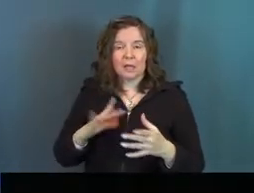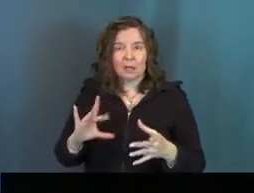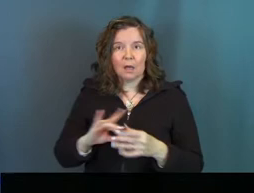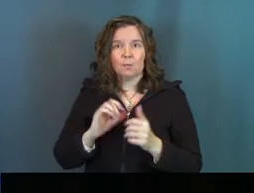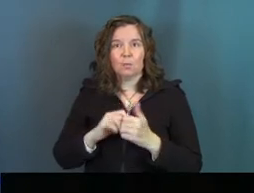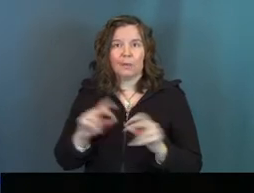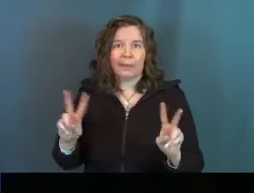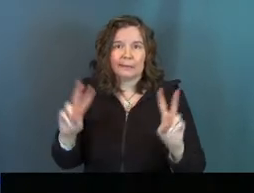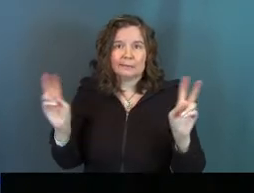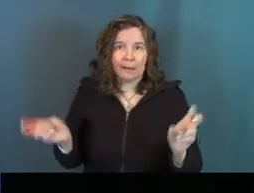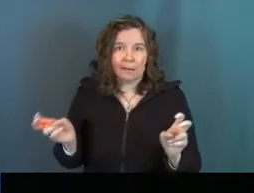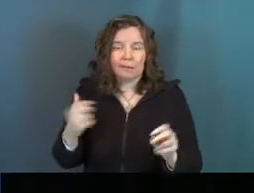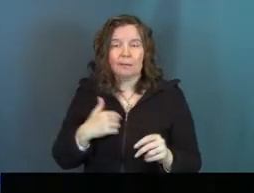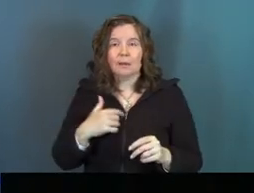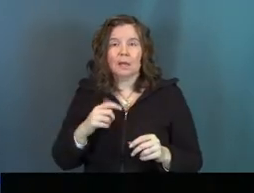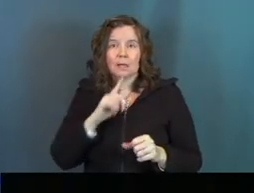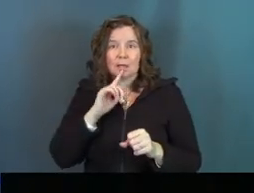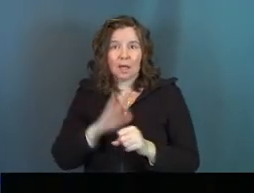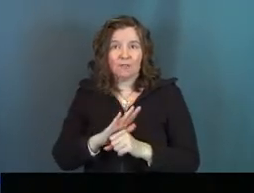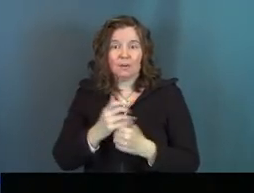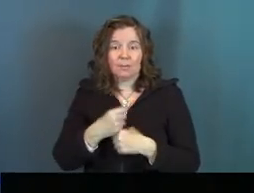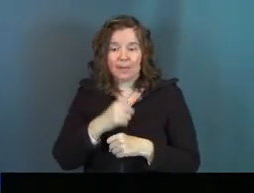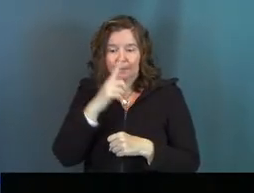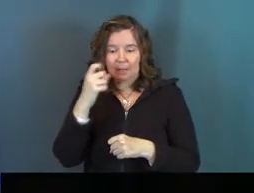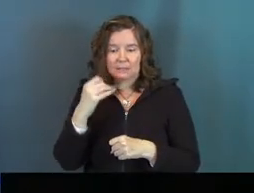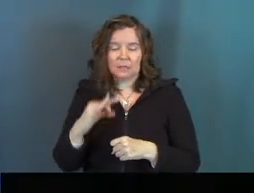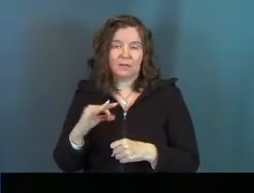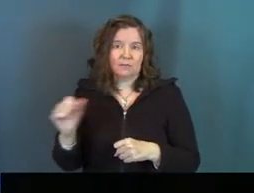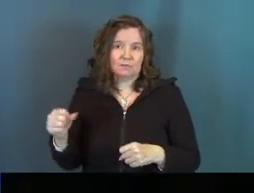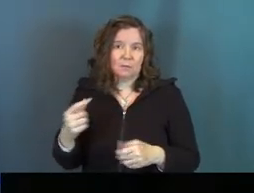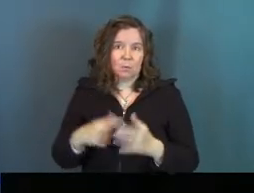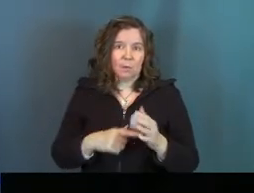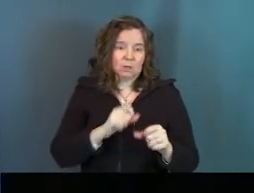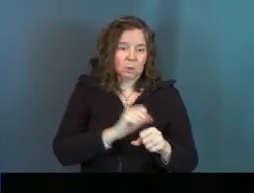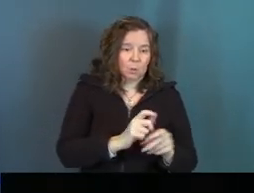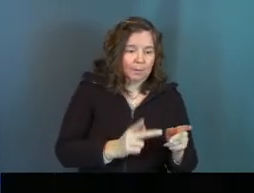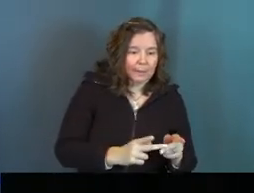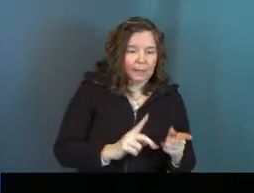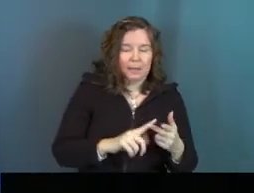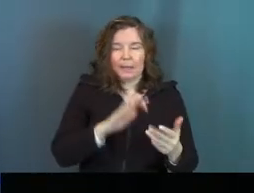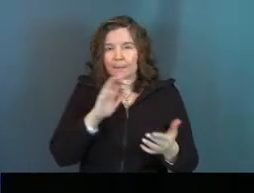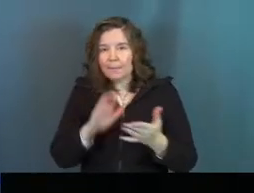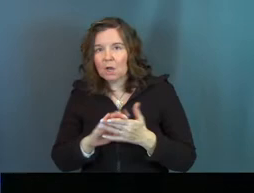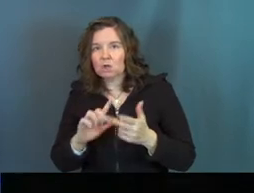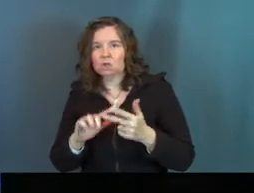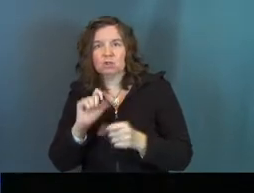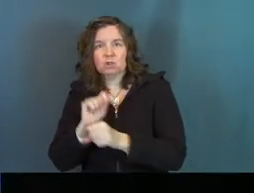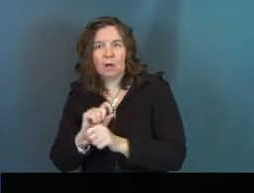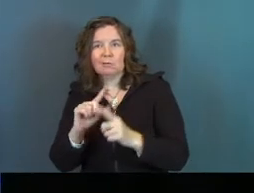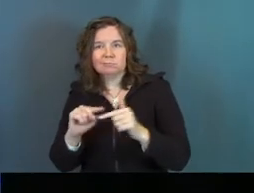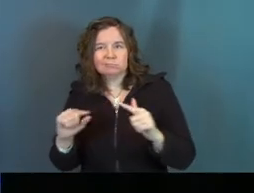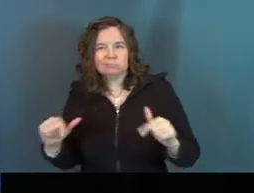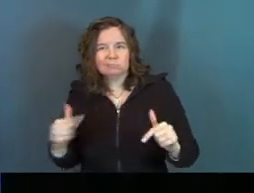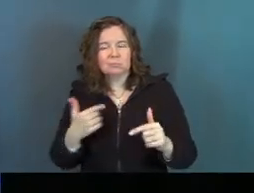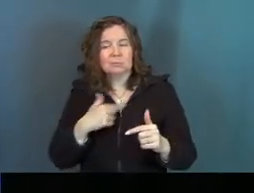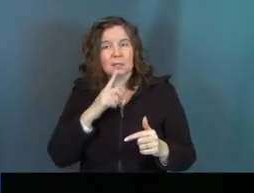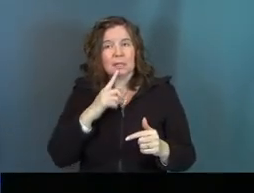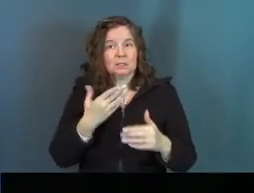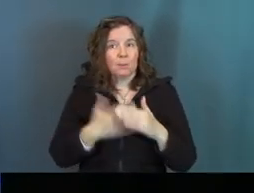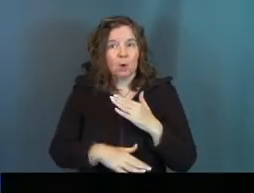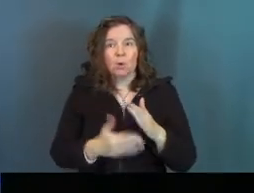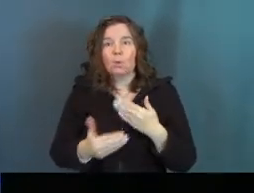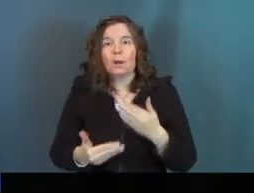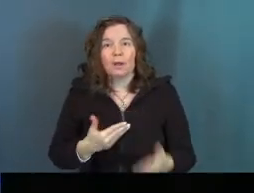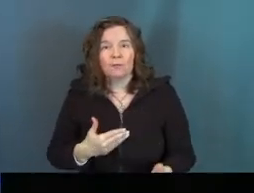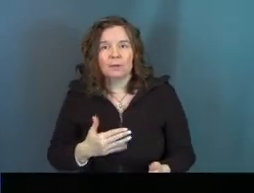come with a title to them, right? A covenant is made because of, whether it's a workplace, whether it's marriage, whether it's a job, whether, you know what I mean? It's like it's birth,